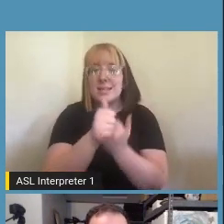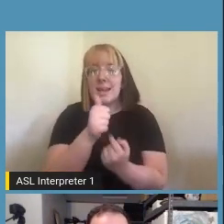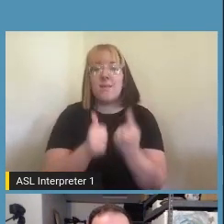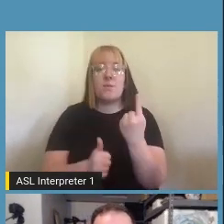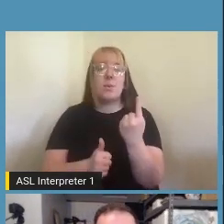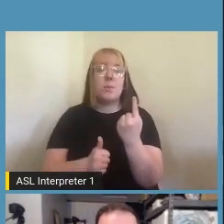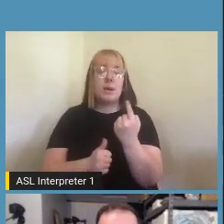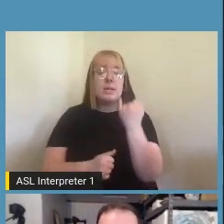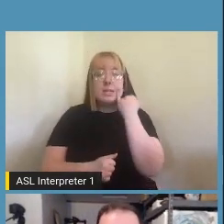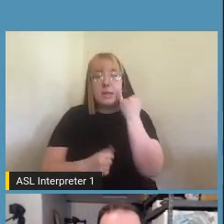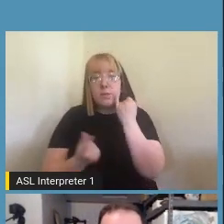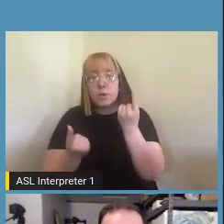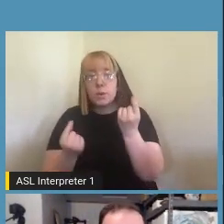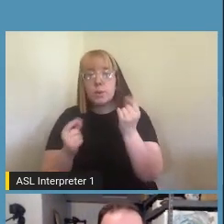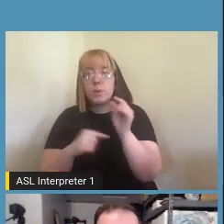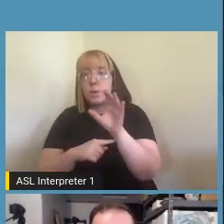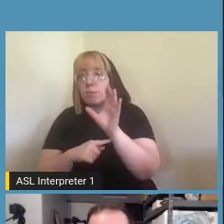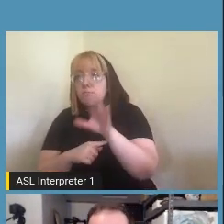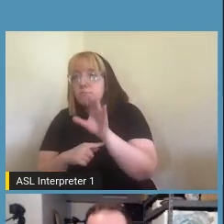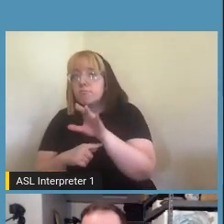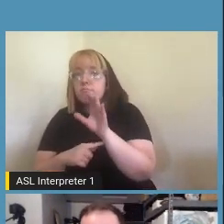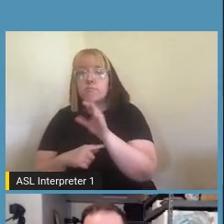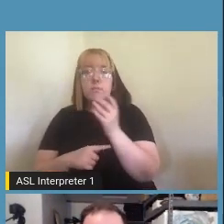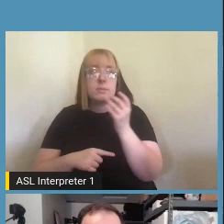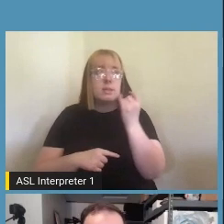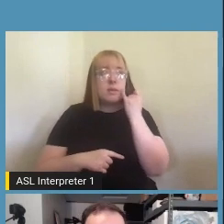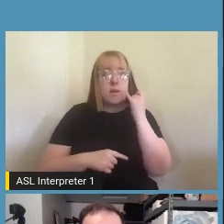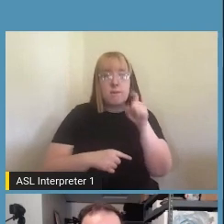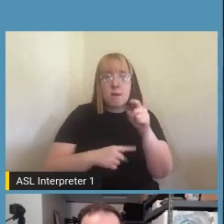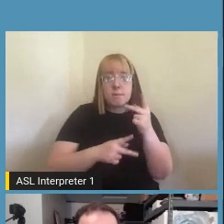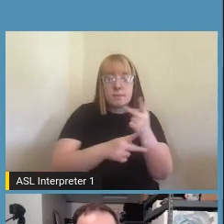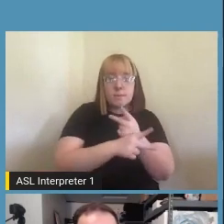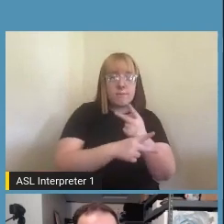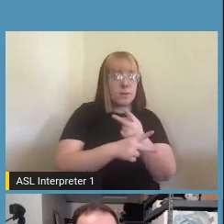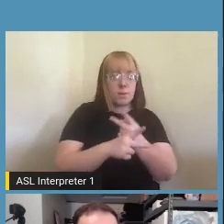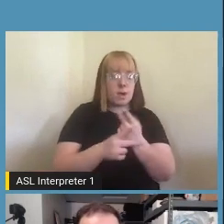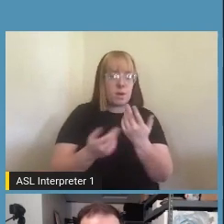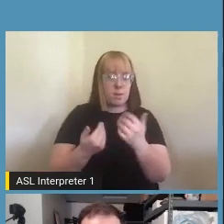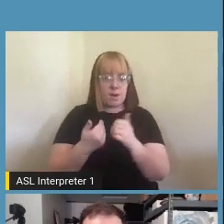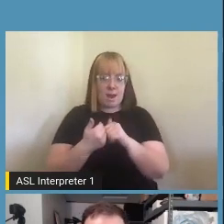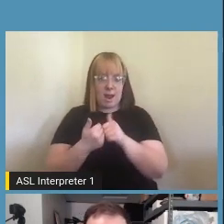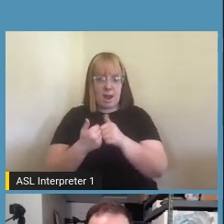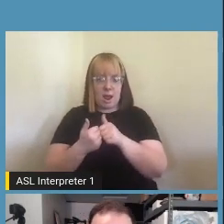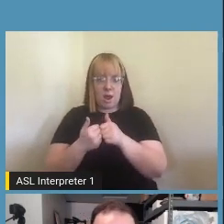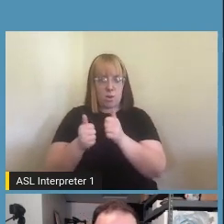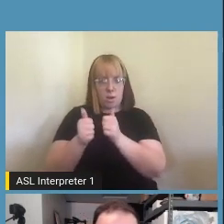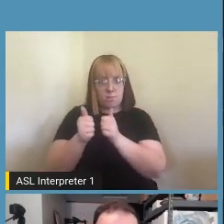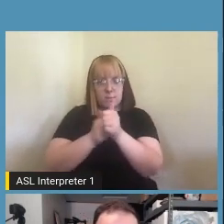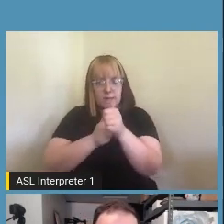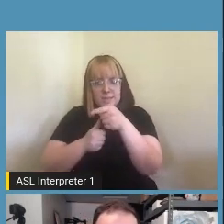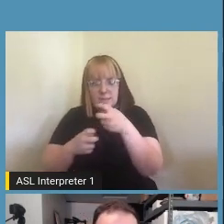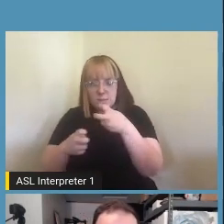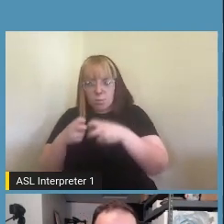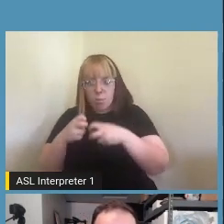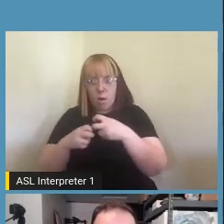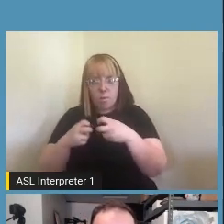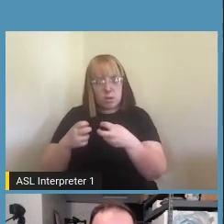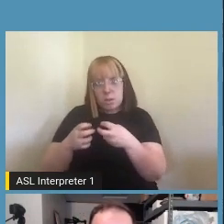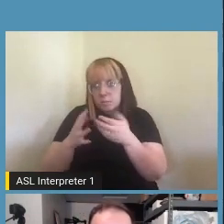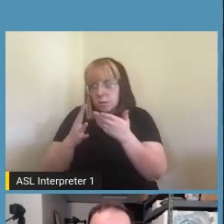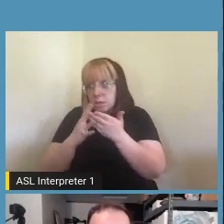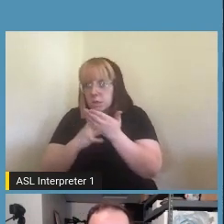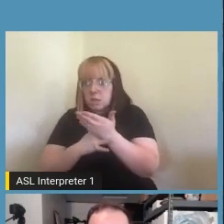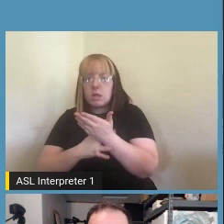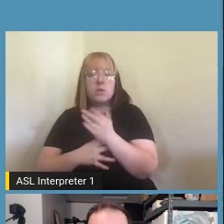doing a shoot, if you have to figure out, okay, well, this is our problem. How are we going to get past this? It's always